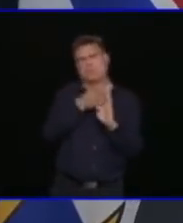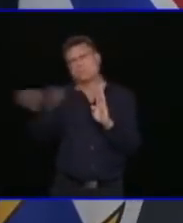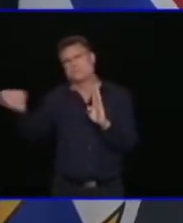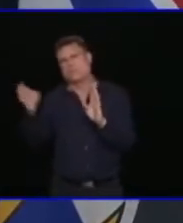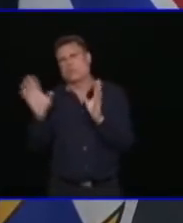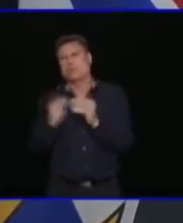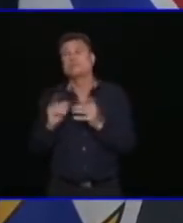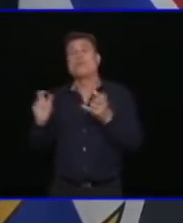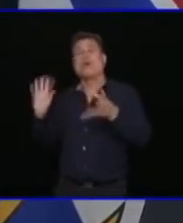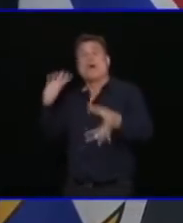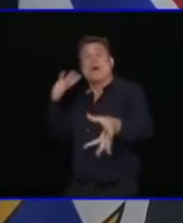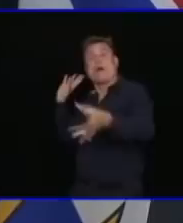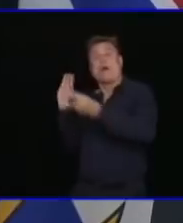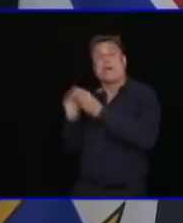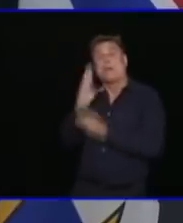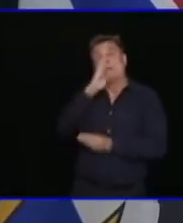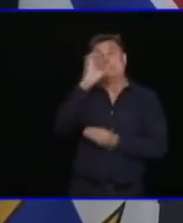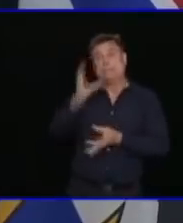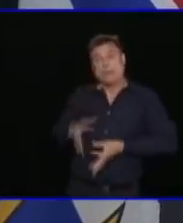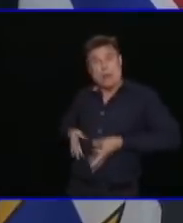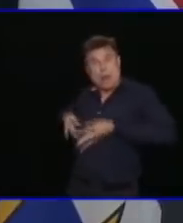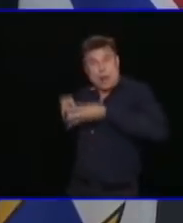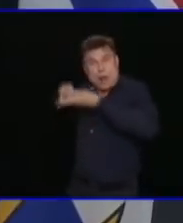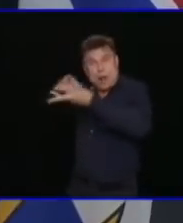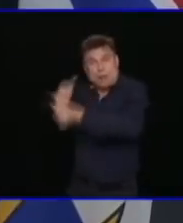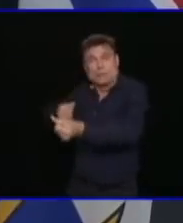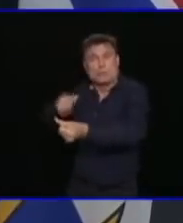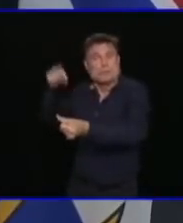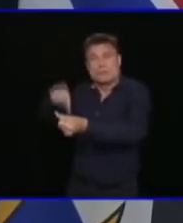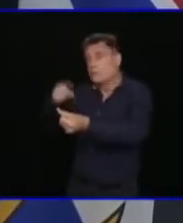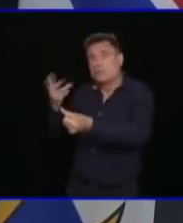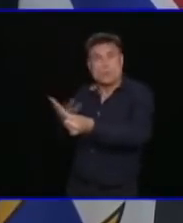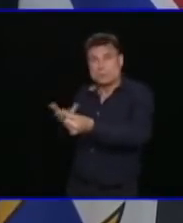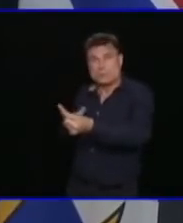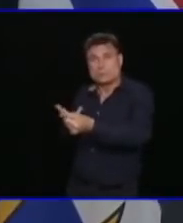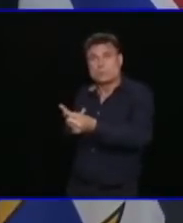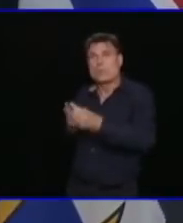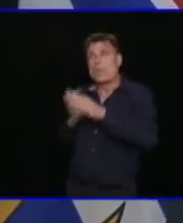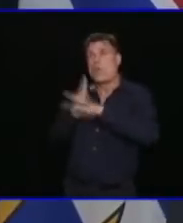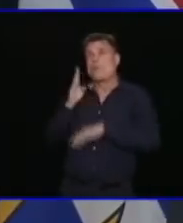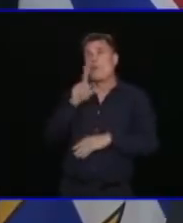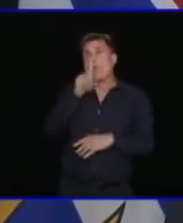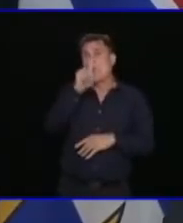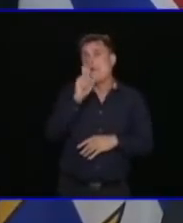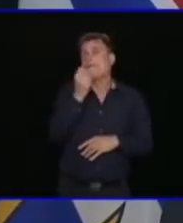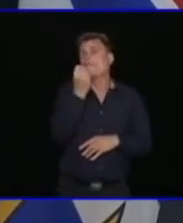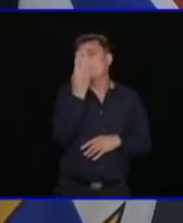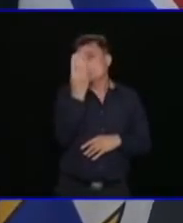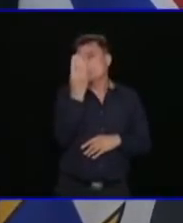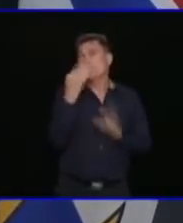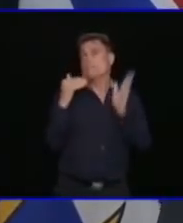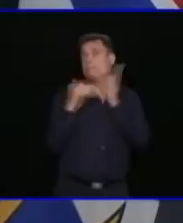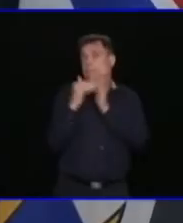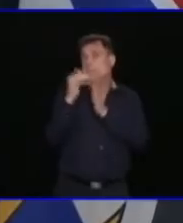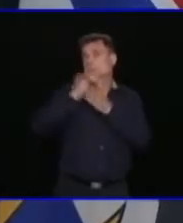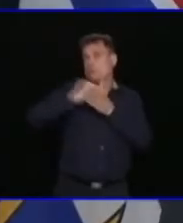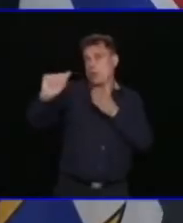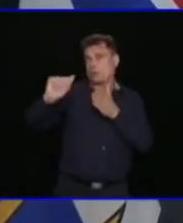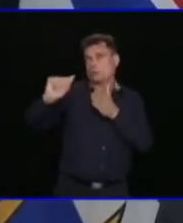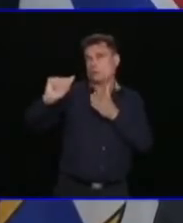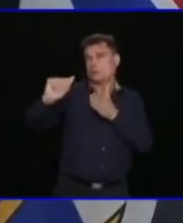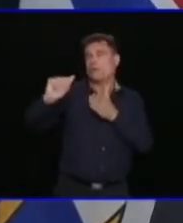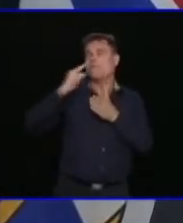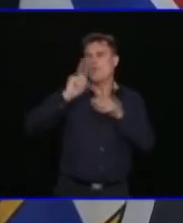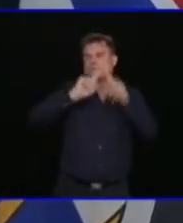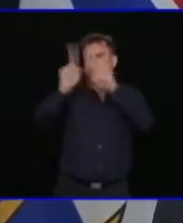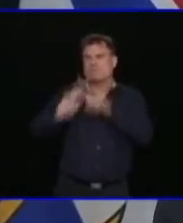as a result of the pandemic. This consists of approximately $24.7 million on surgical or procedure masks,